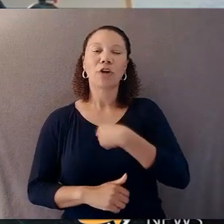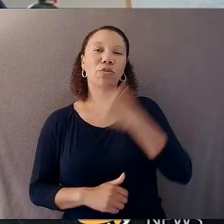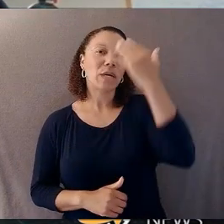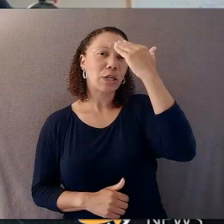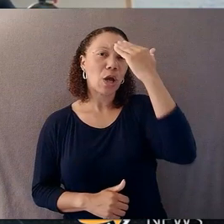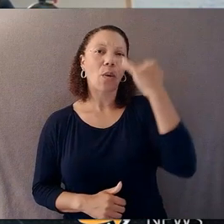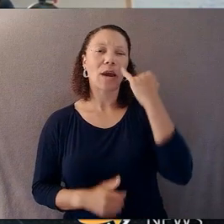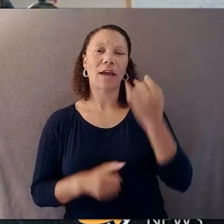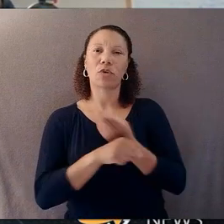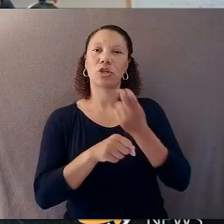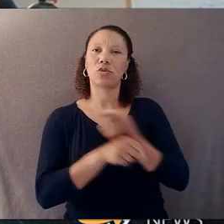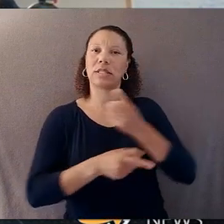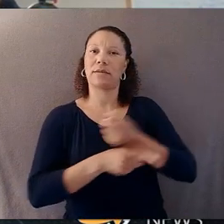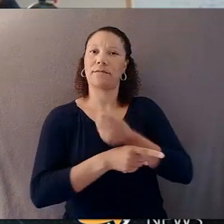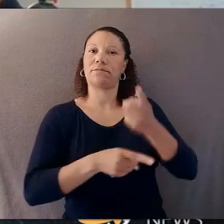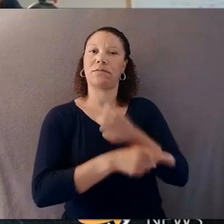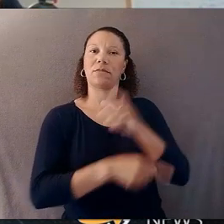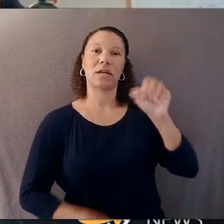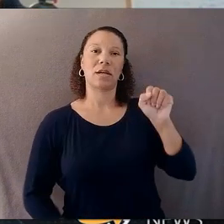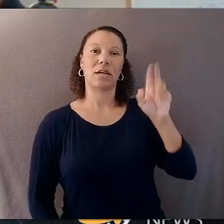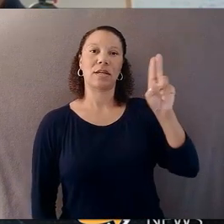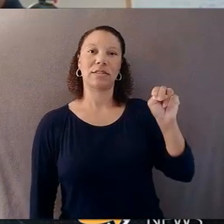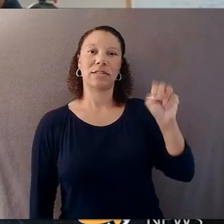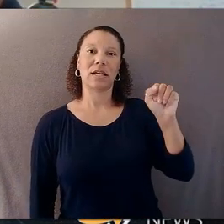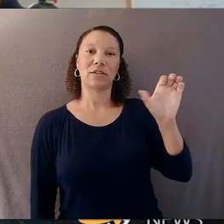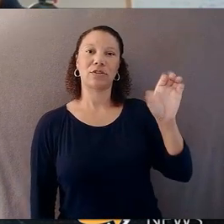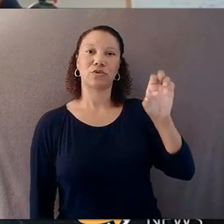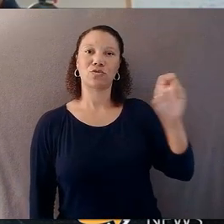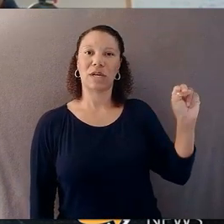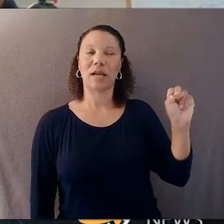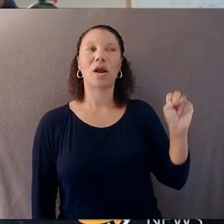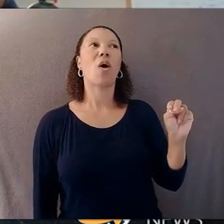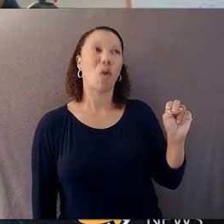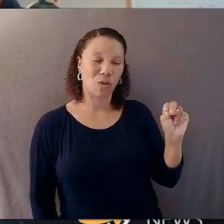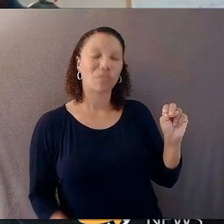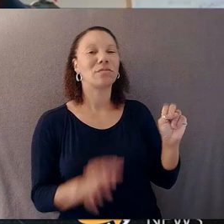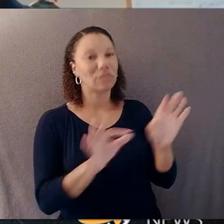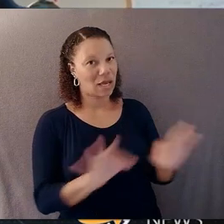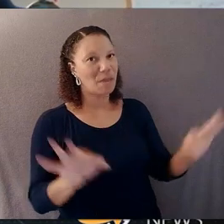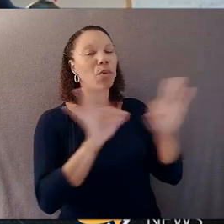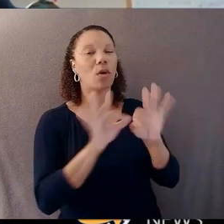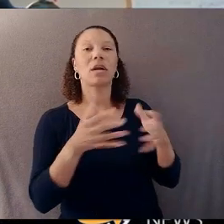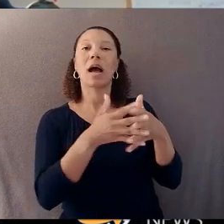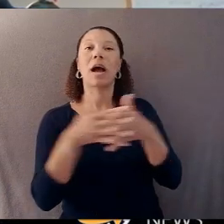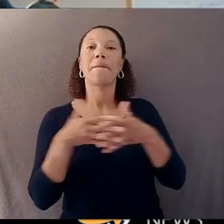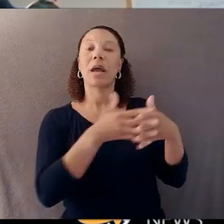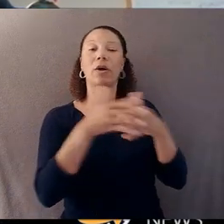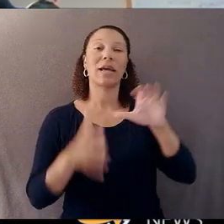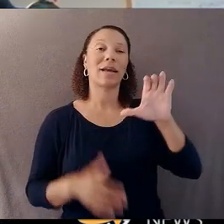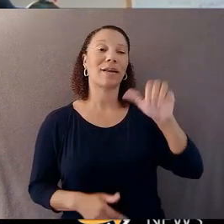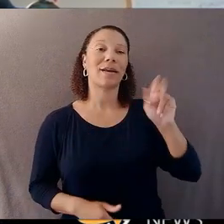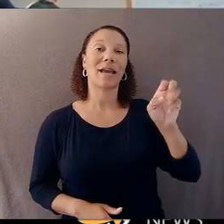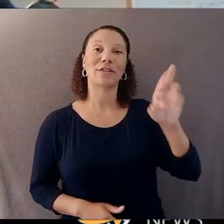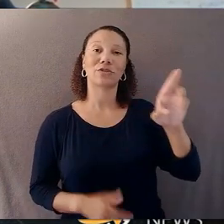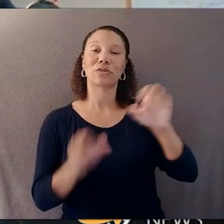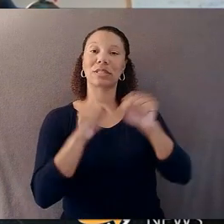right sunscreen? So sunscreen, very important. The American Cancer Society suggests an